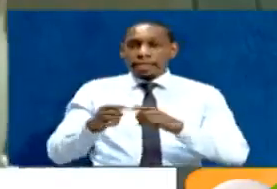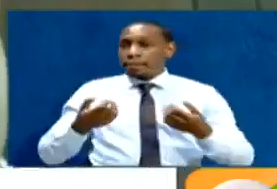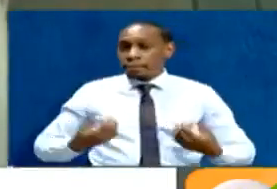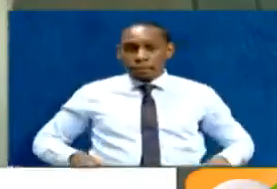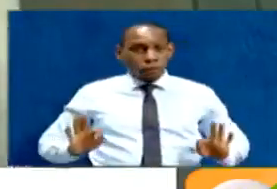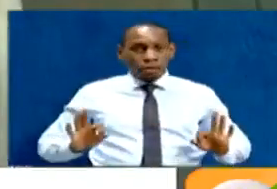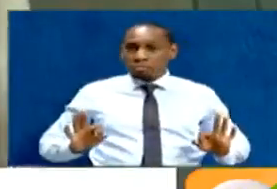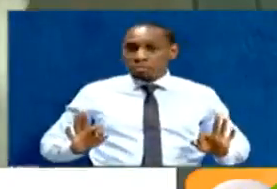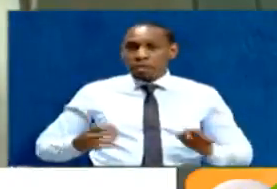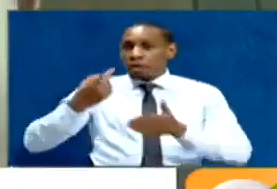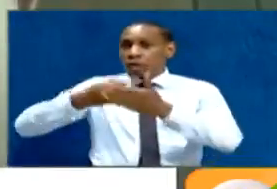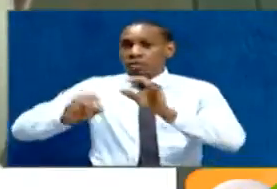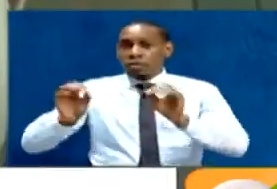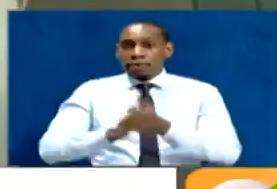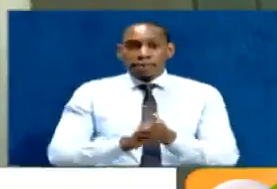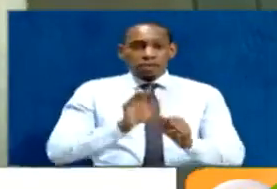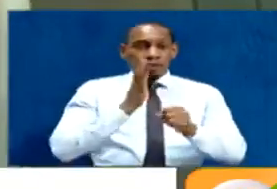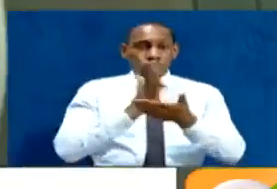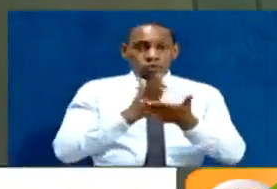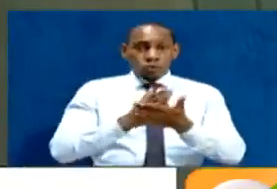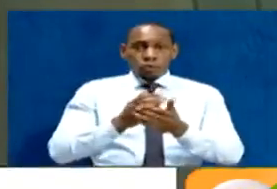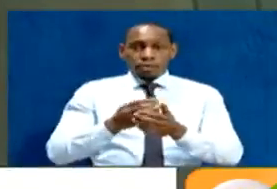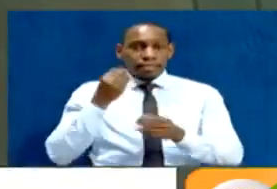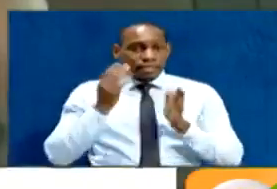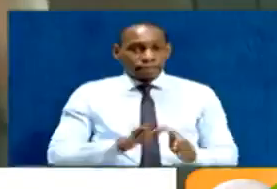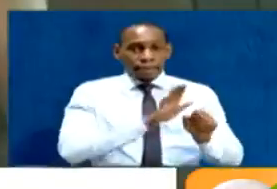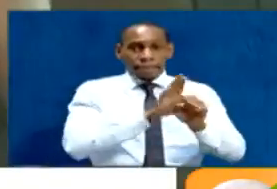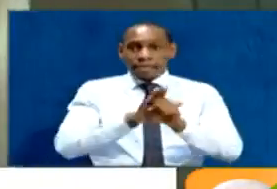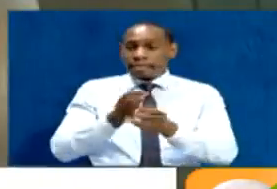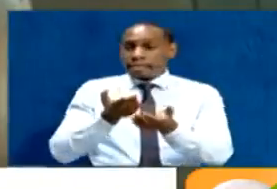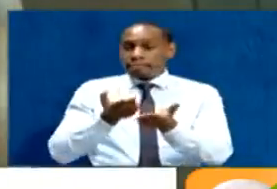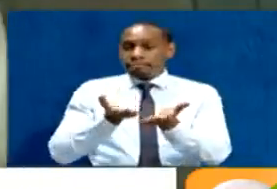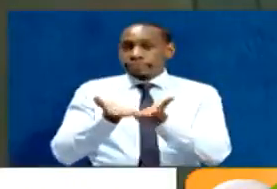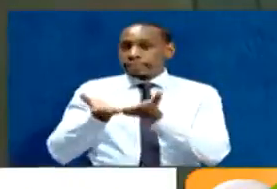has no money, you don't have to charge. Actually, most of our patients, we give those services for free.